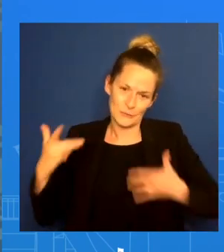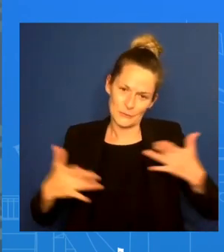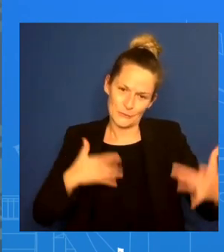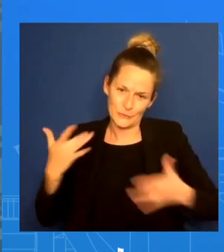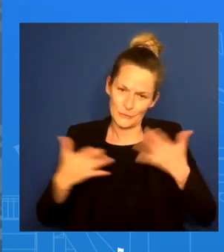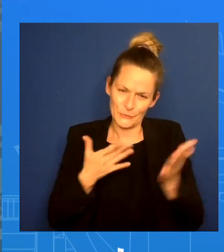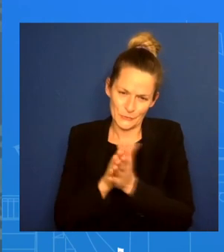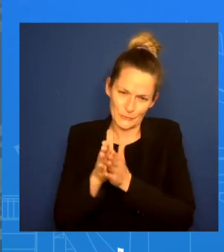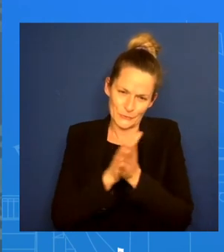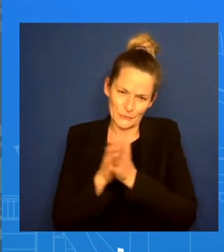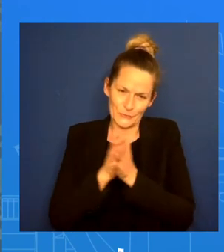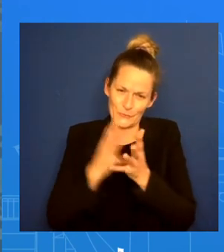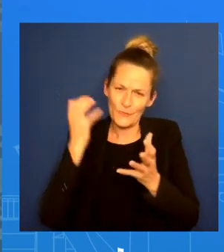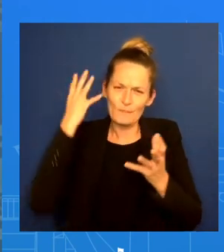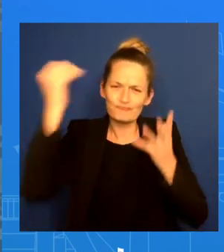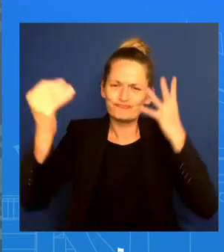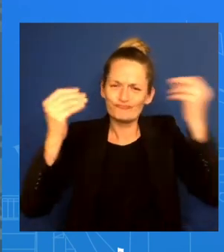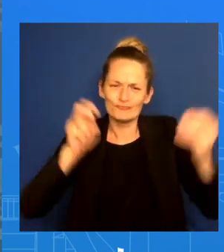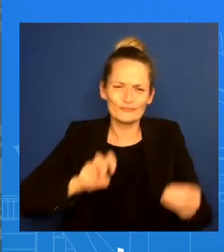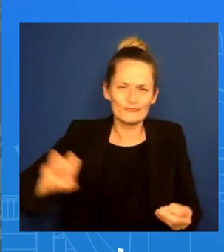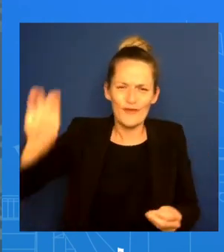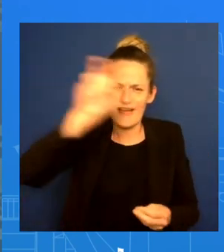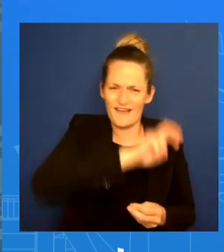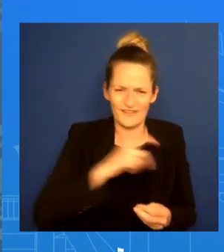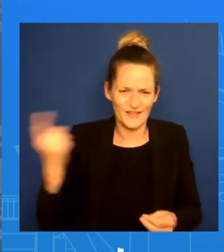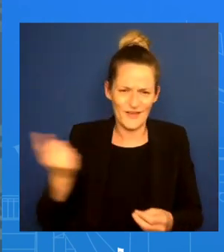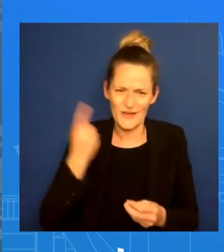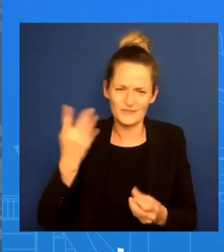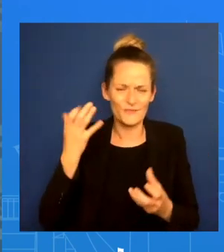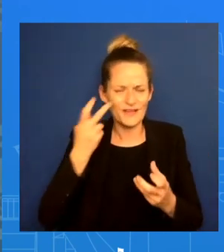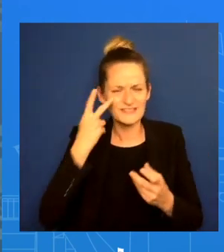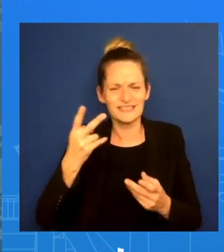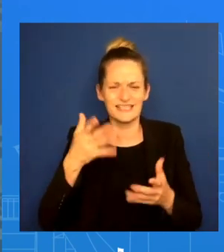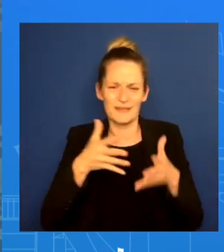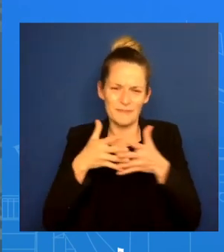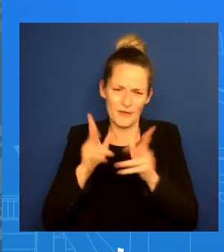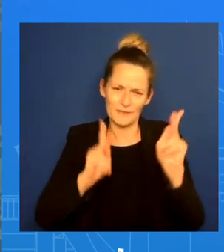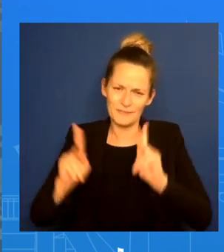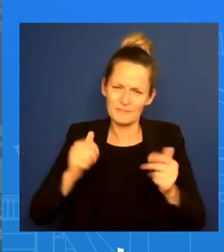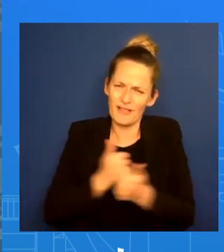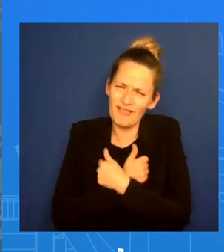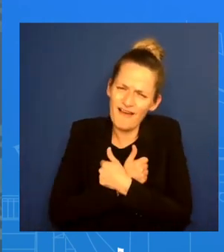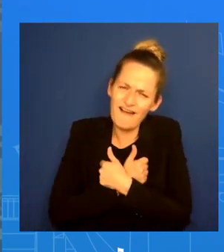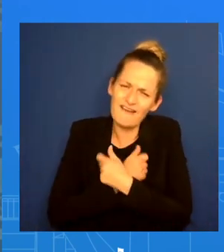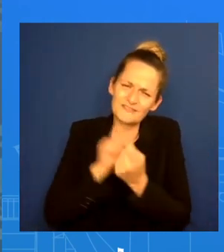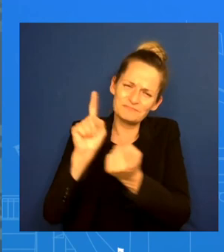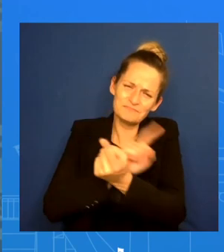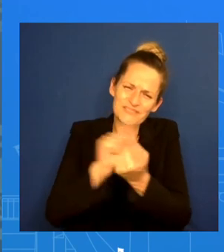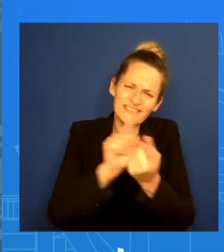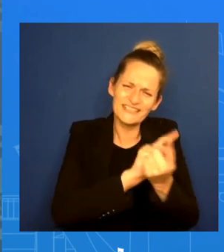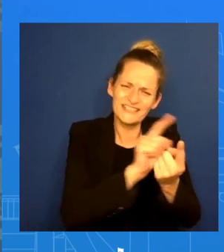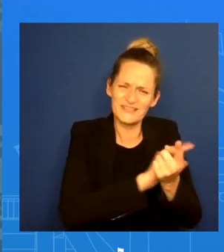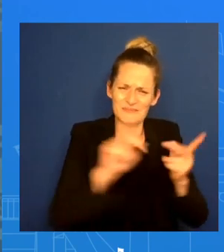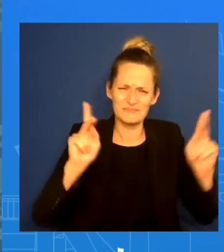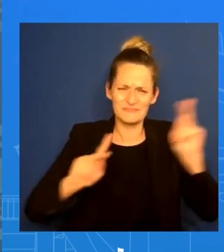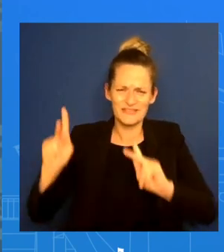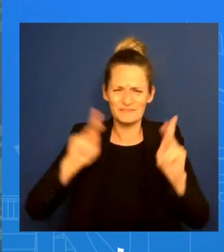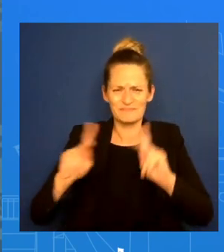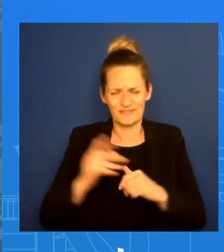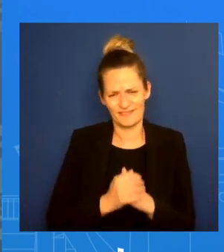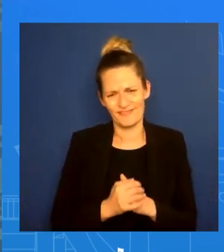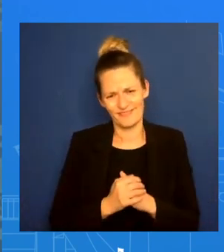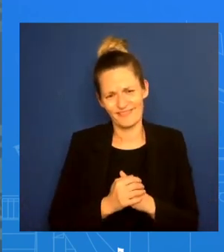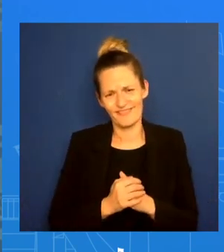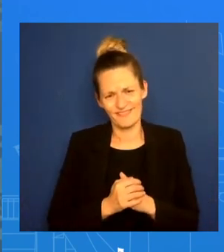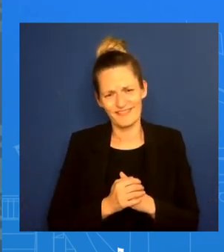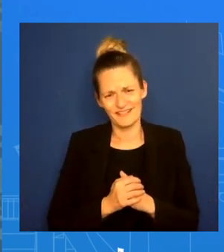people, have those one-on-ones that you see him have when he is at the rope line or when he is engaging with the American public. So he certainly is